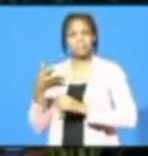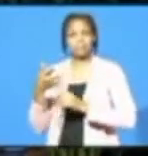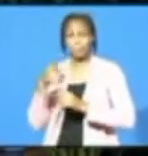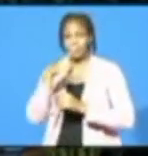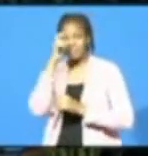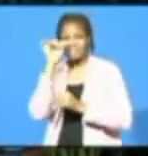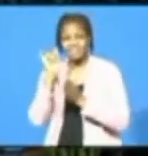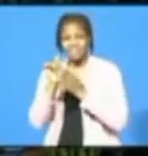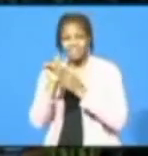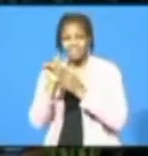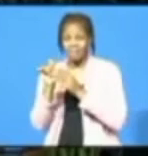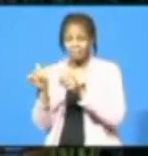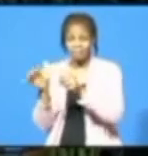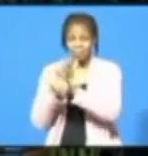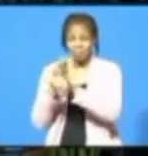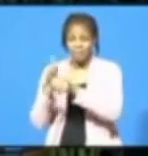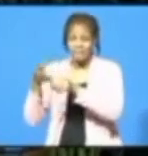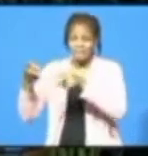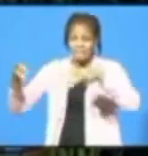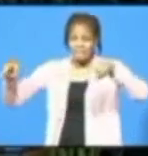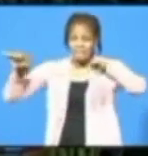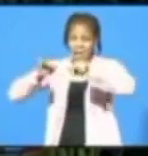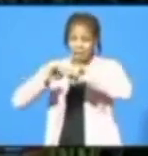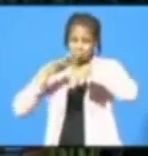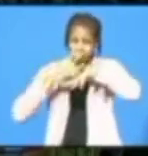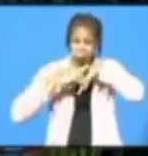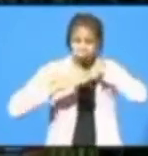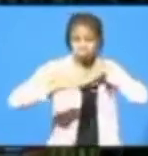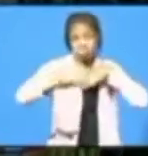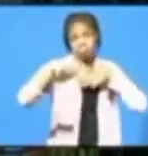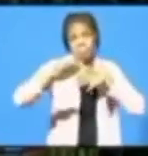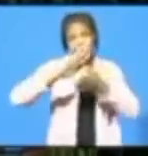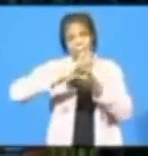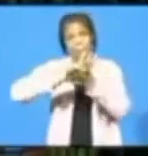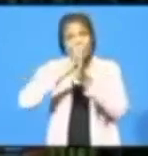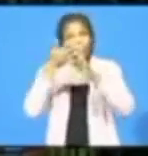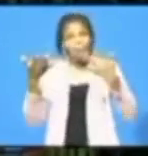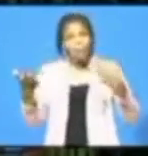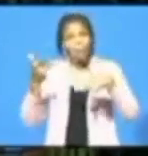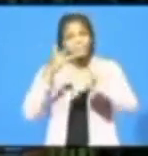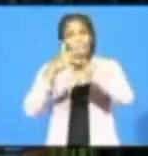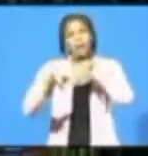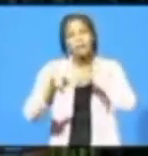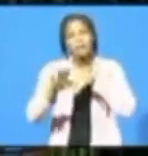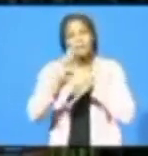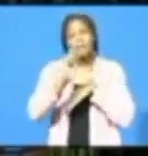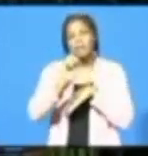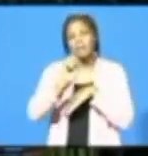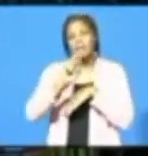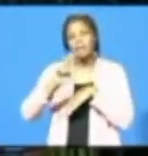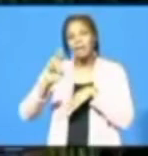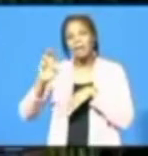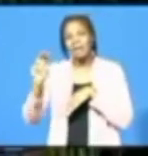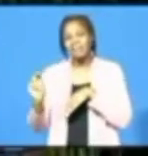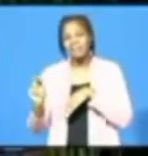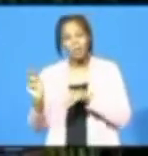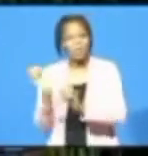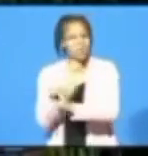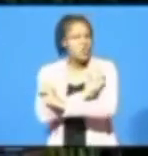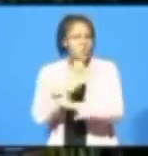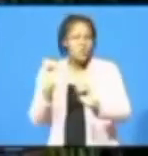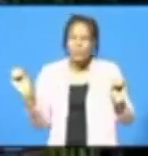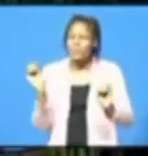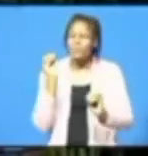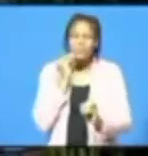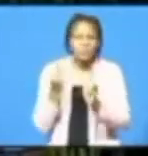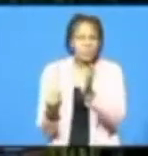entire valley became barren. The entire valley became unfruitful. The